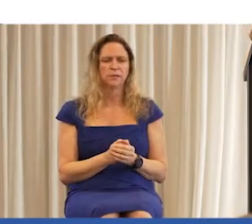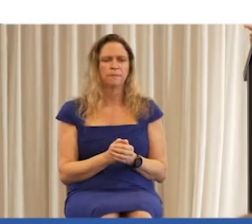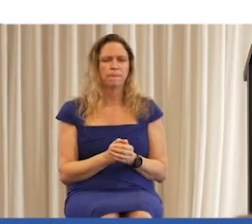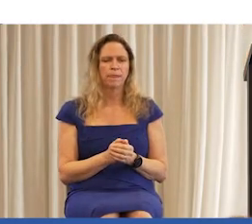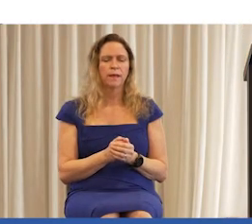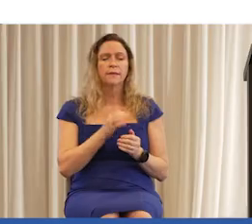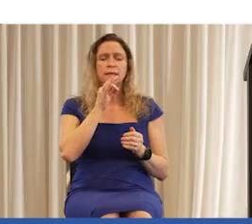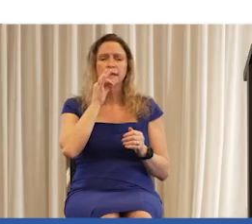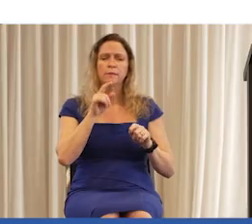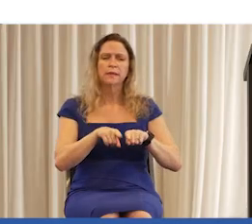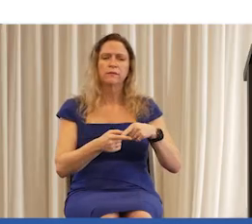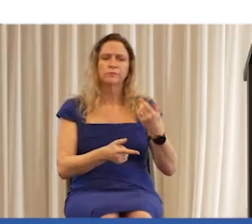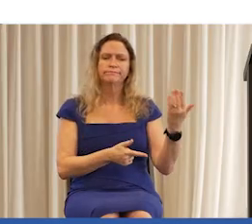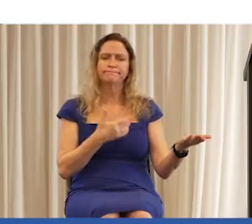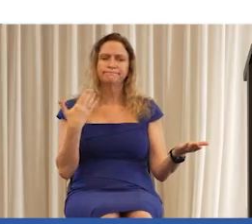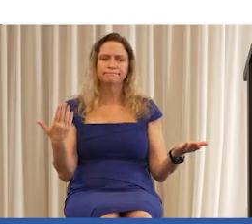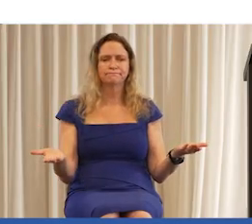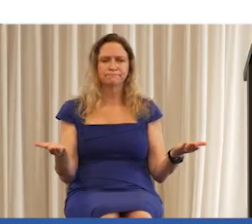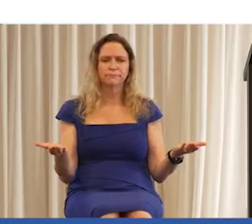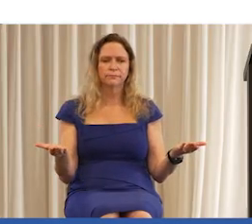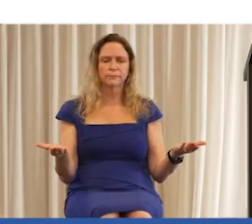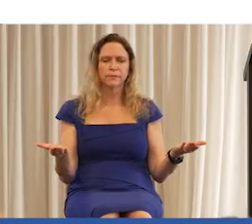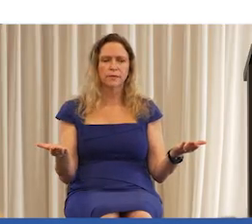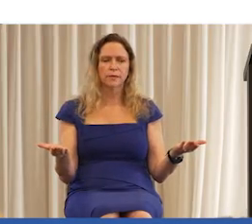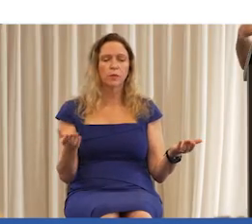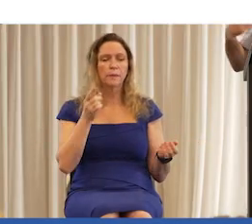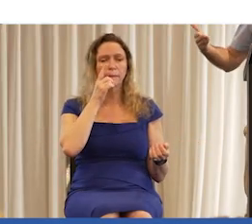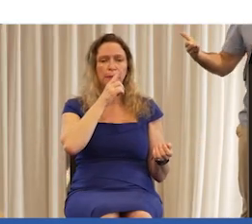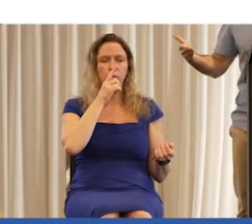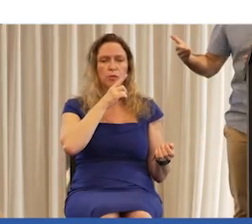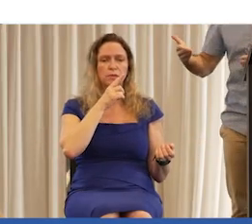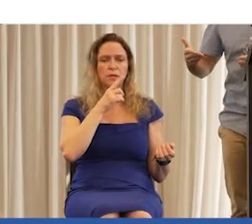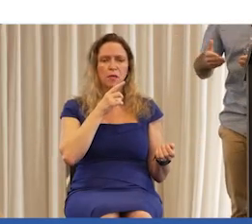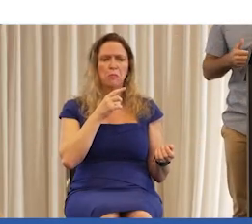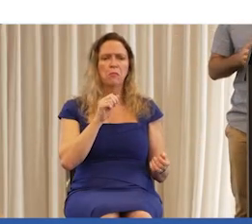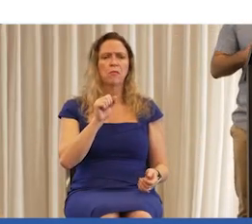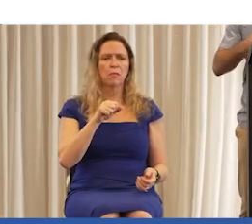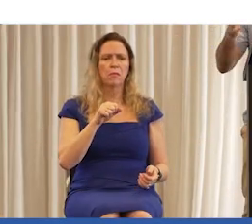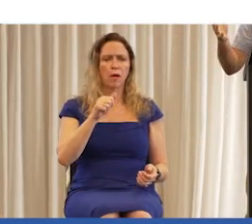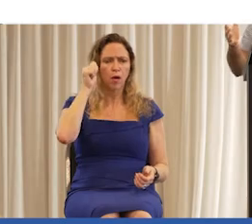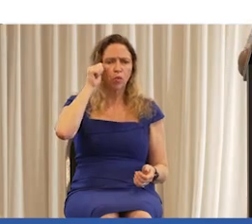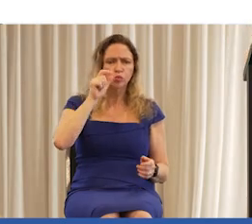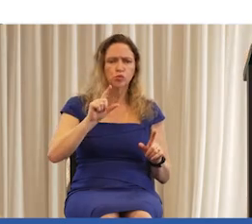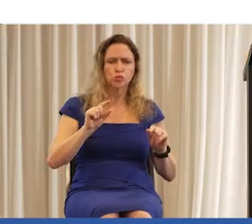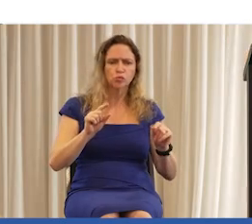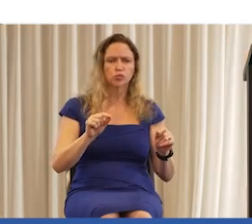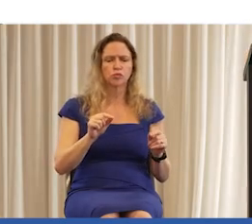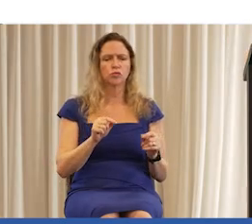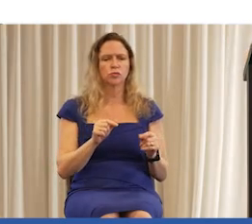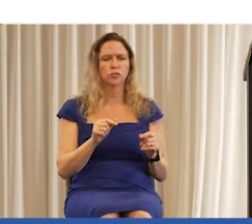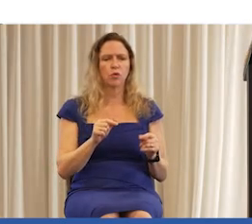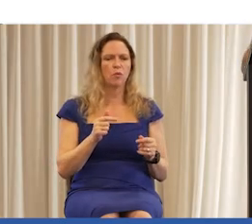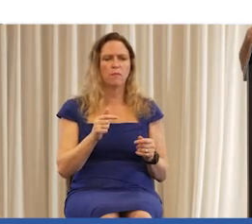of the dilemmas that we face where people start with the answer. People probably outside of this